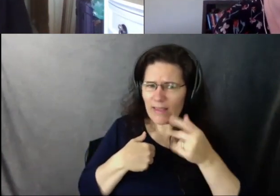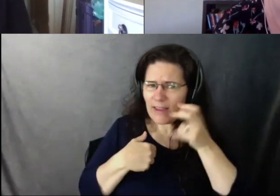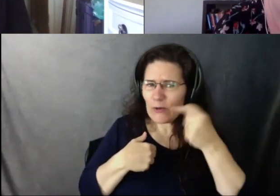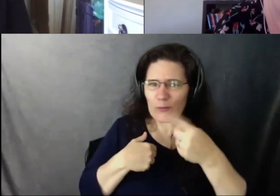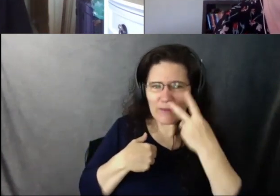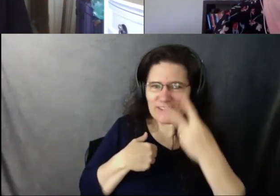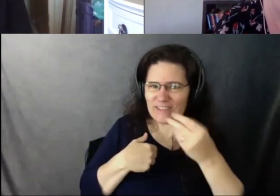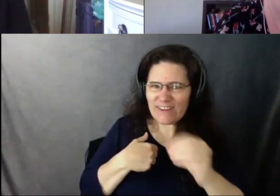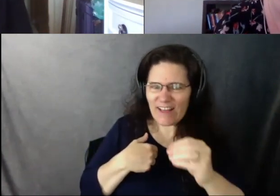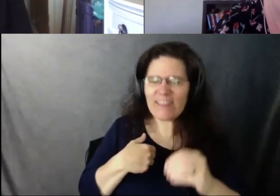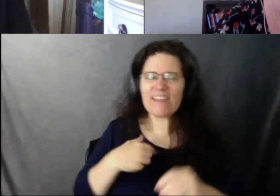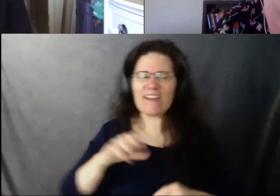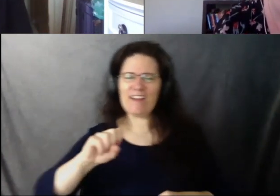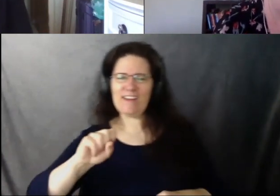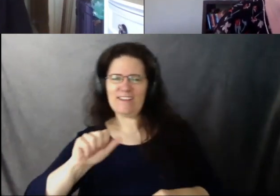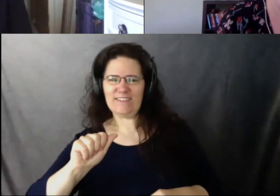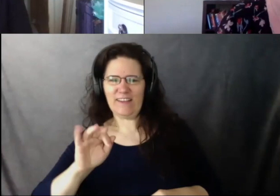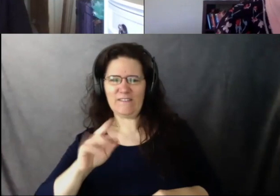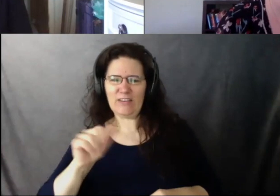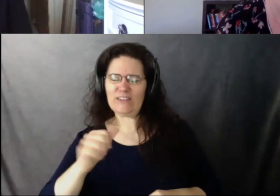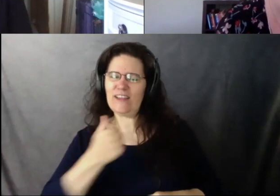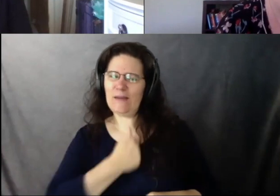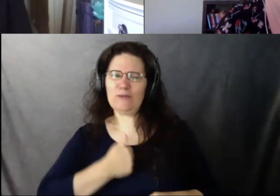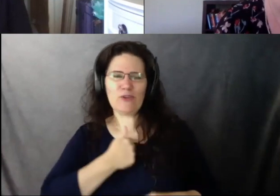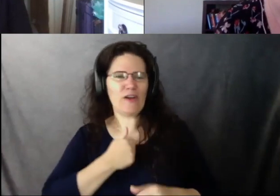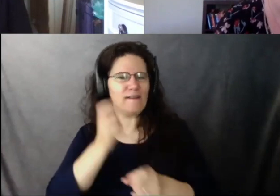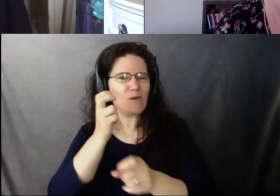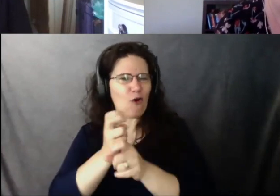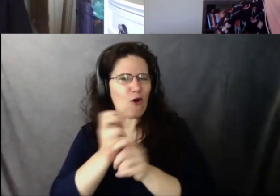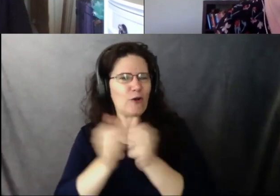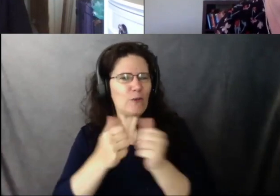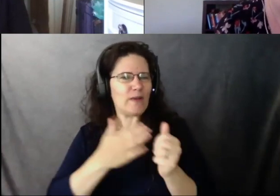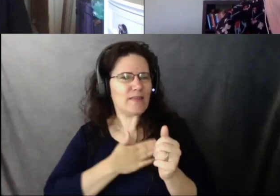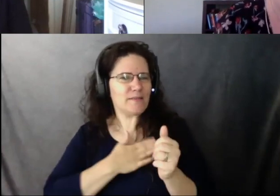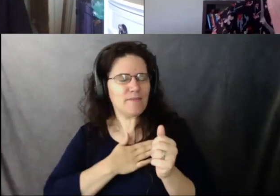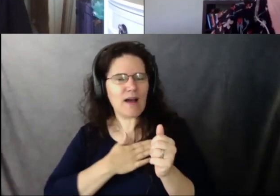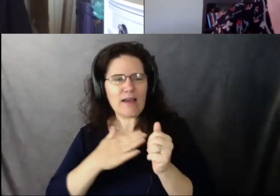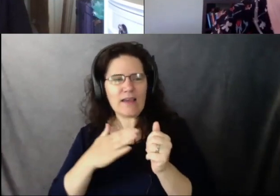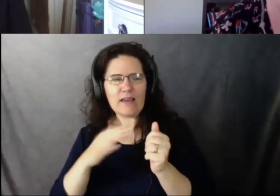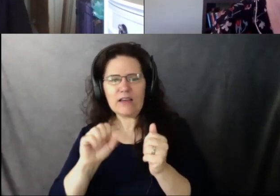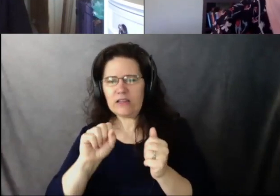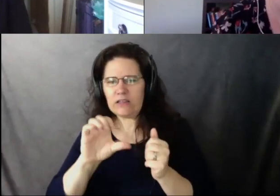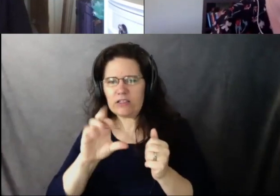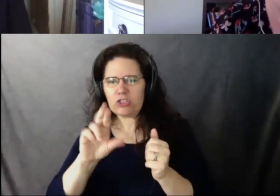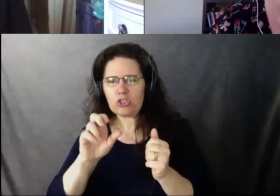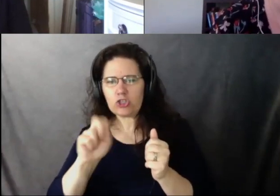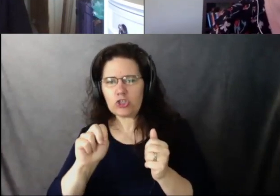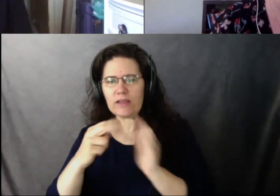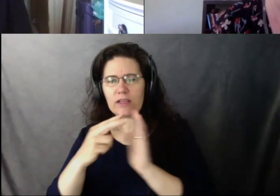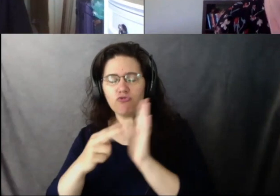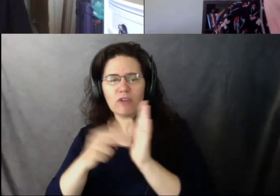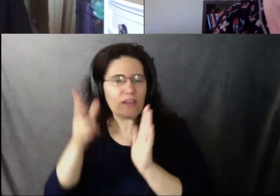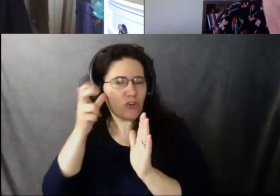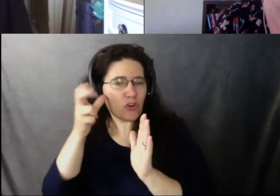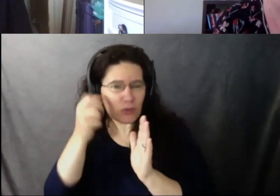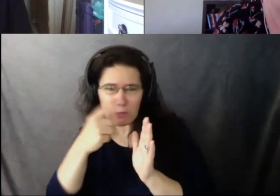Actually, I'm getting trouble with my screen reader. I would really appreciate if you repeat your question. Yeah, absolutely. So my